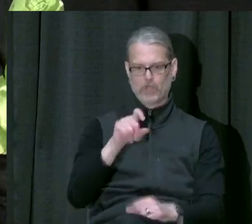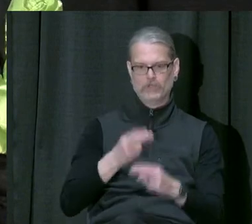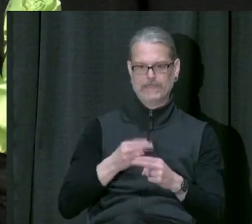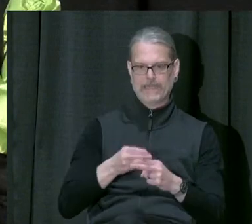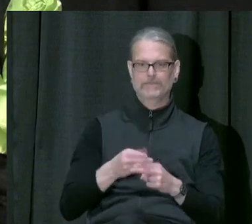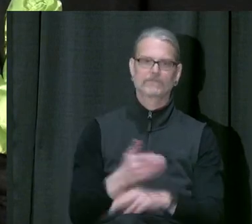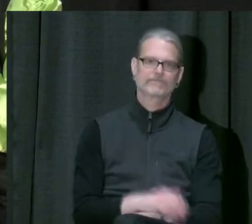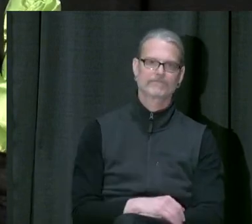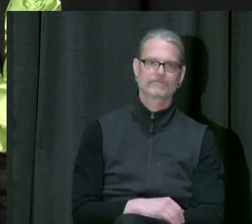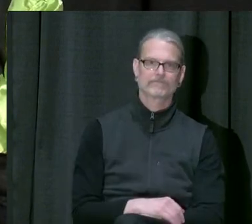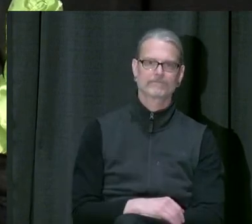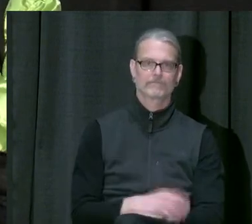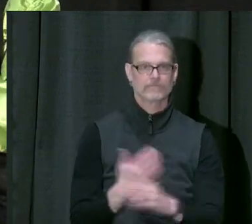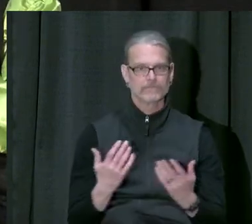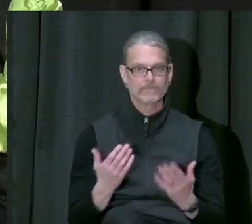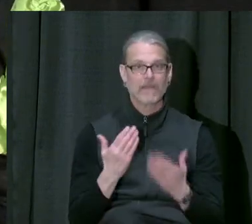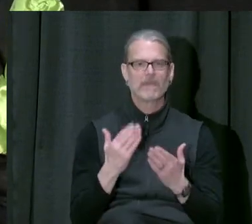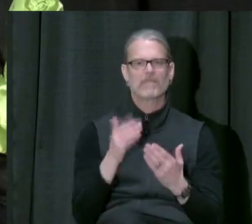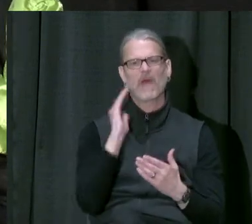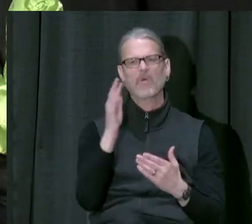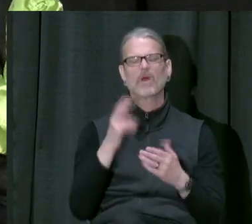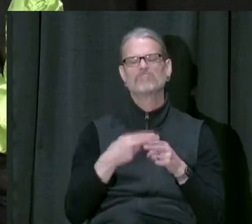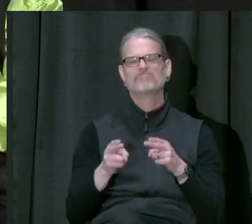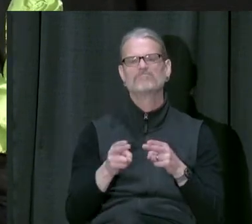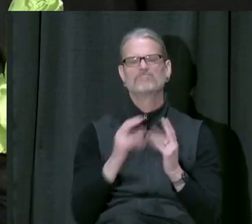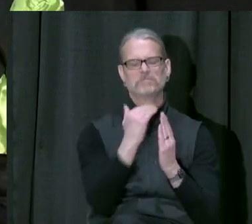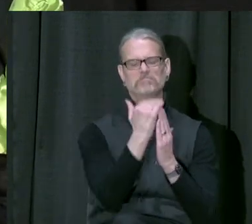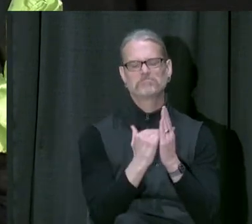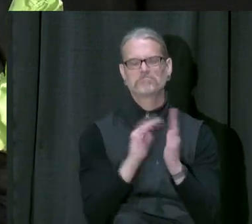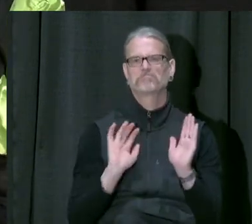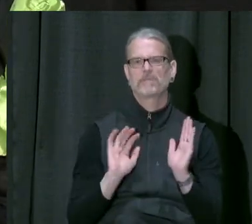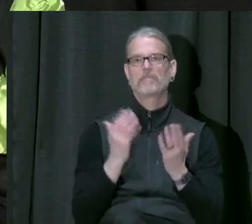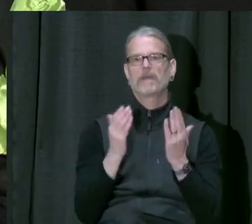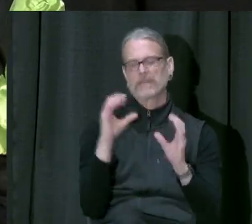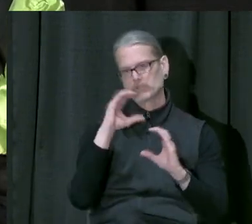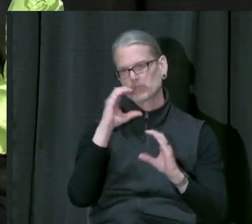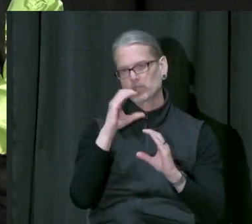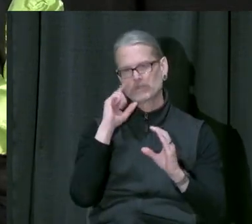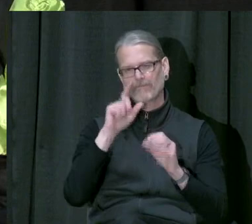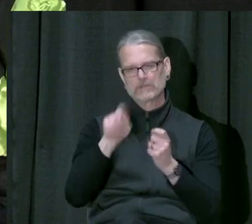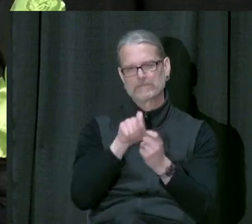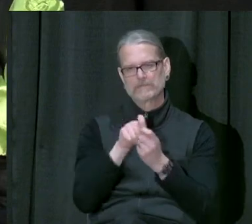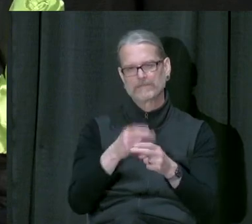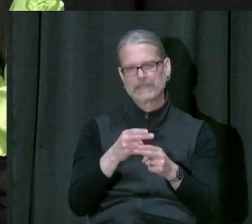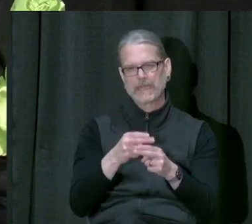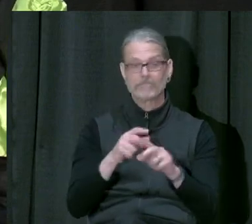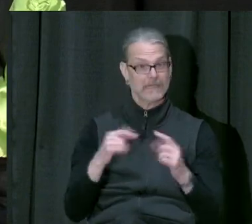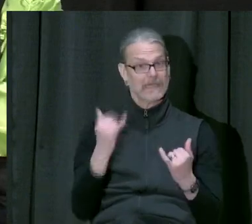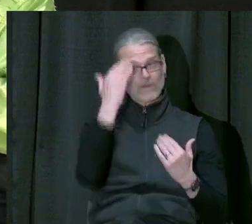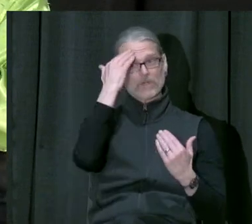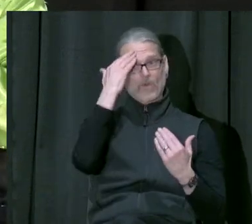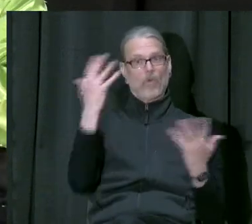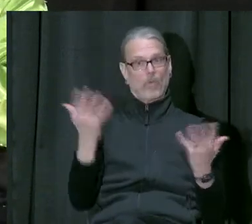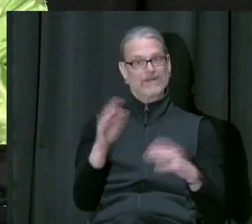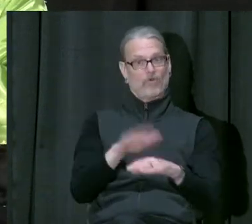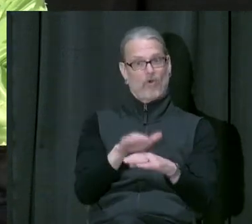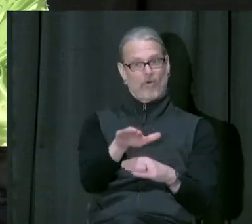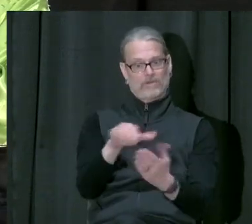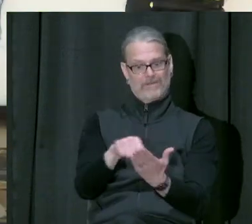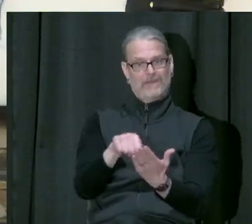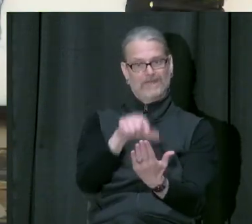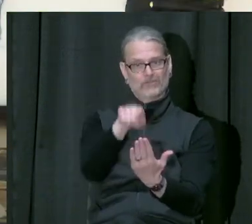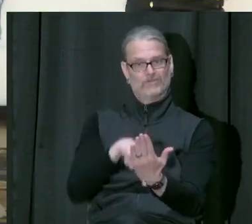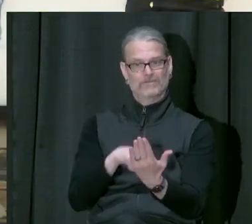Maybe I'll read a few, maybe I'll do a search for a specific name, but now I have more information about what's actually on the page. Excellent.